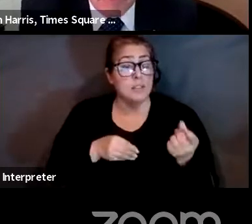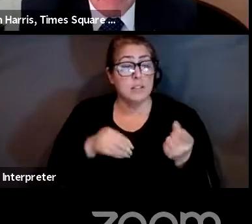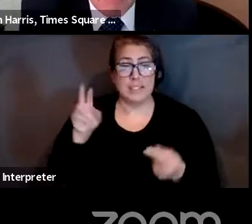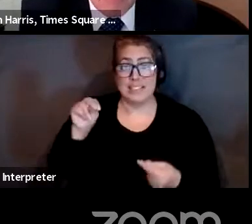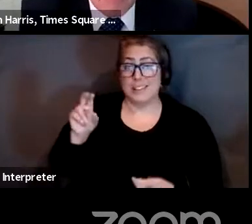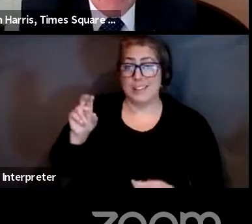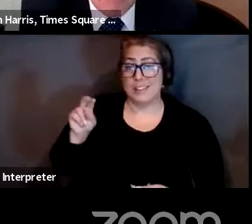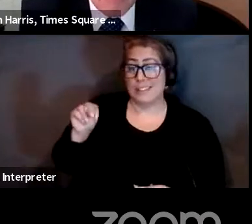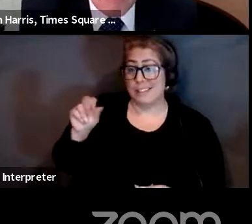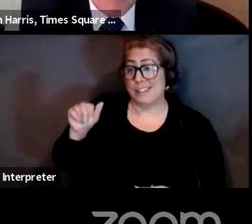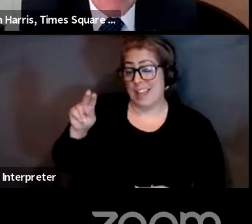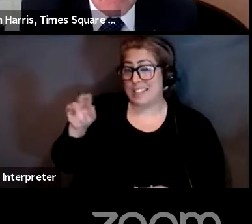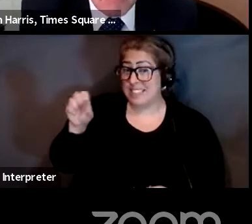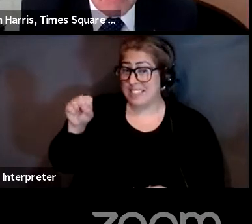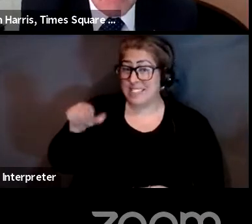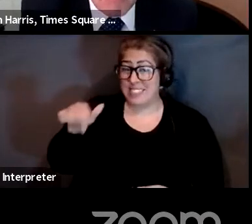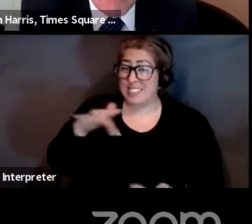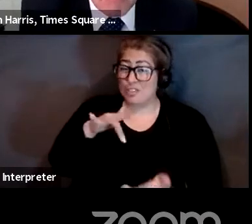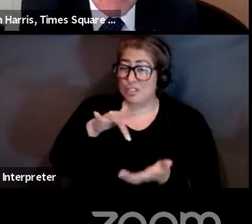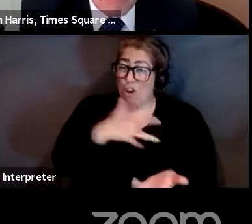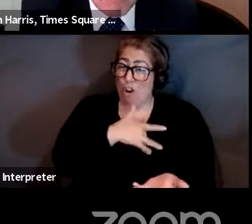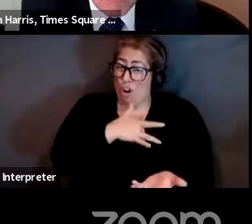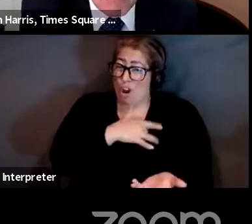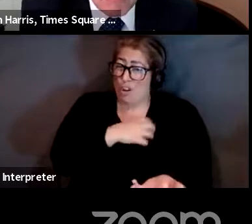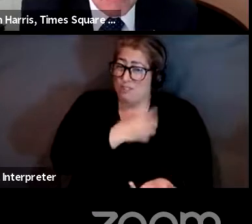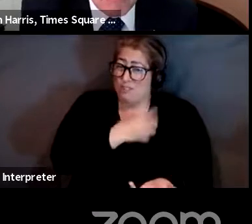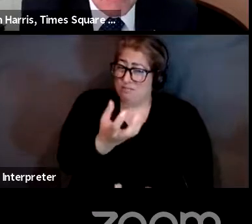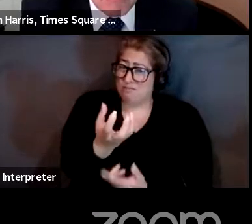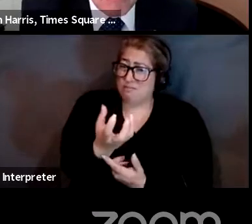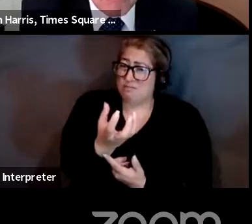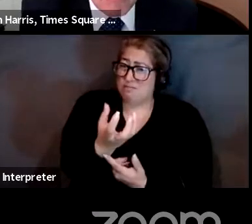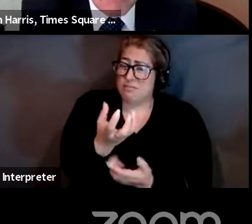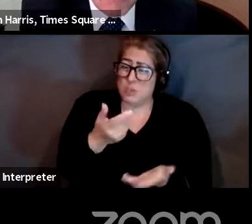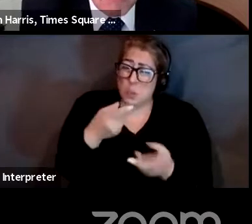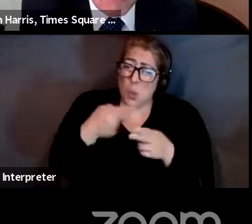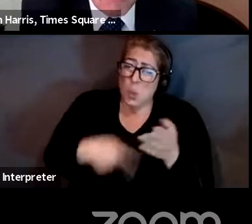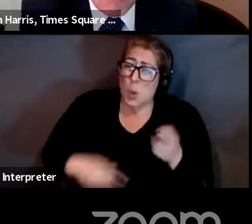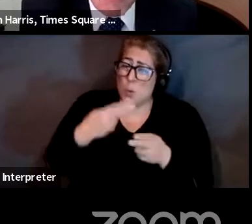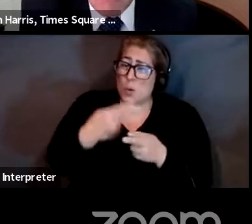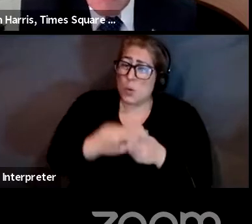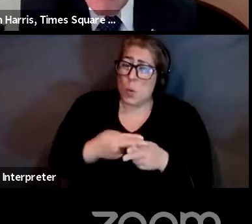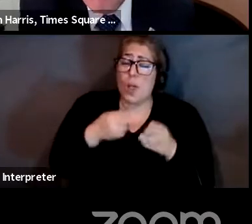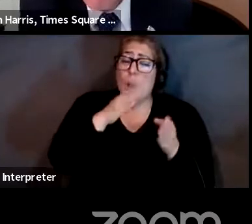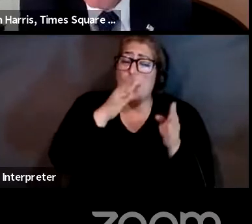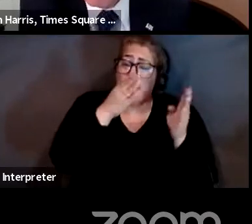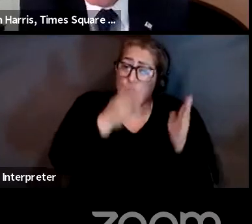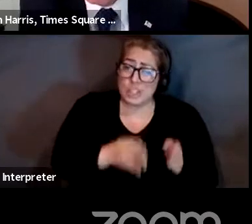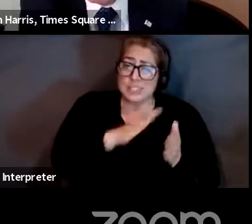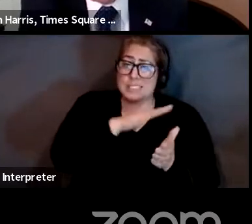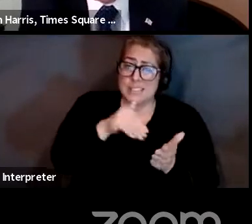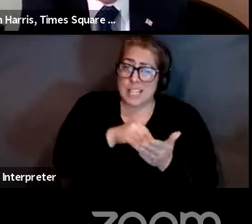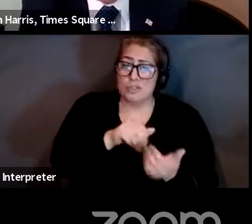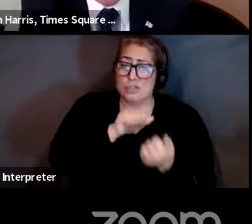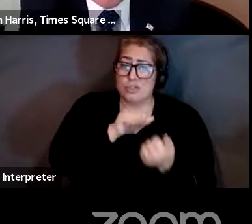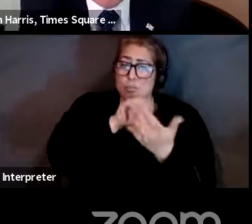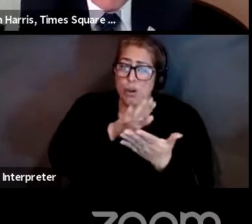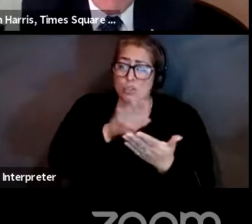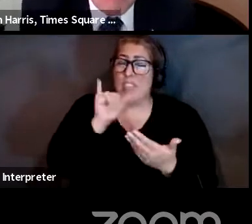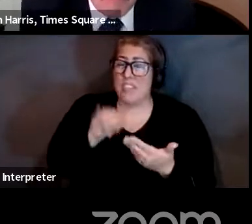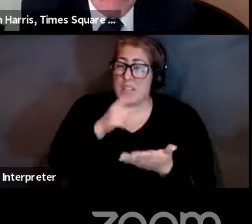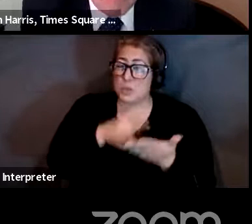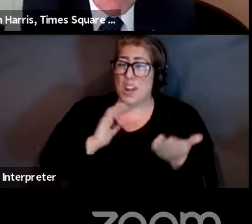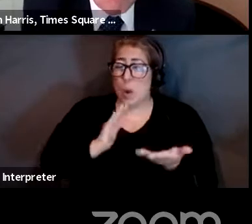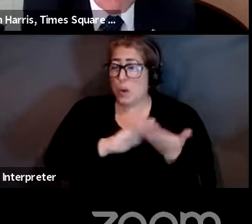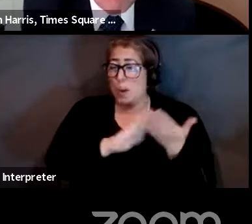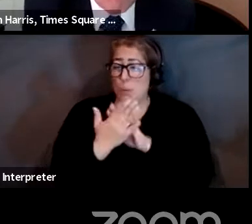This is the heart of our person-centered approach that we are advocating for in Fort Greene Park, and also what the community navigators in our